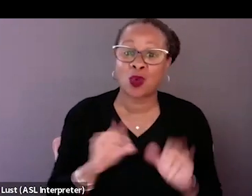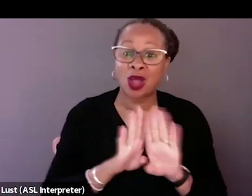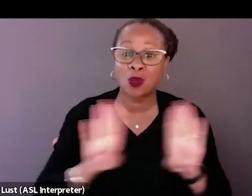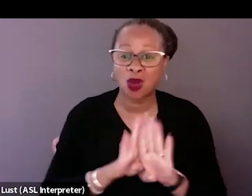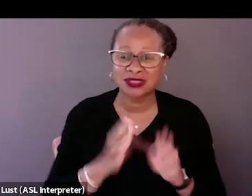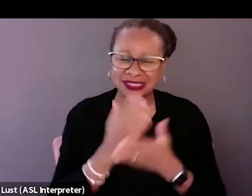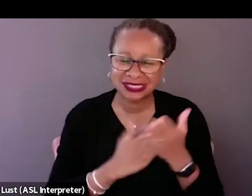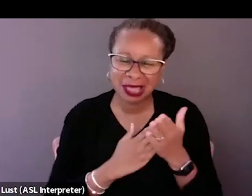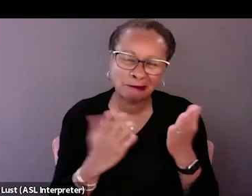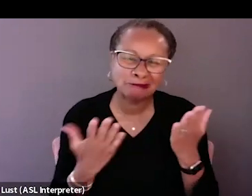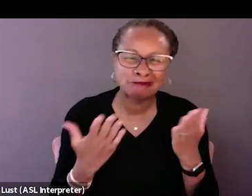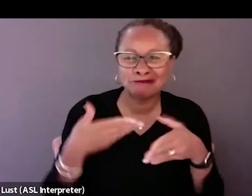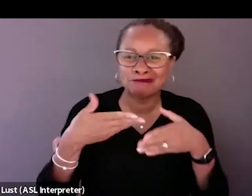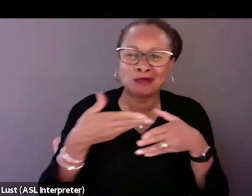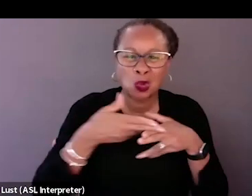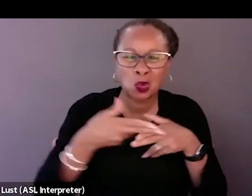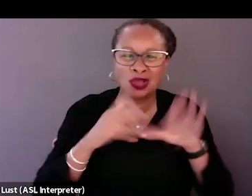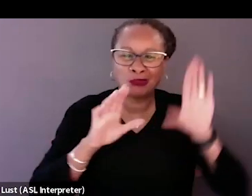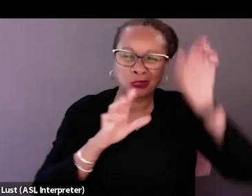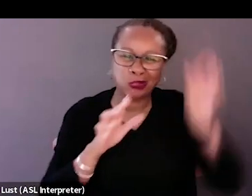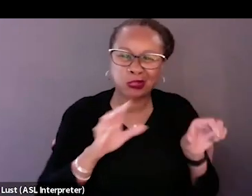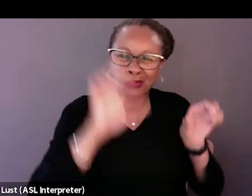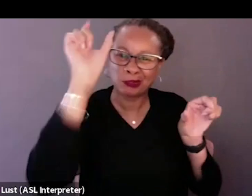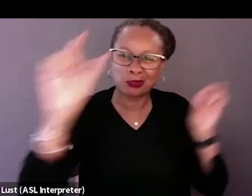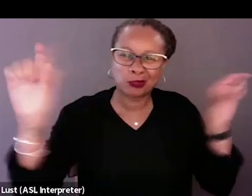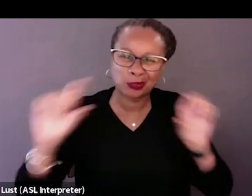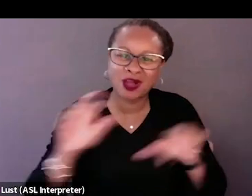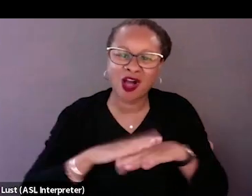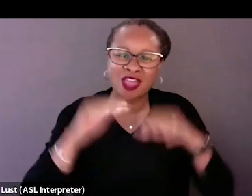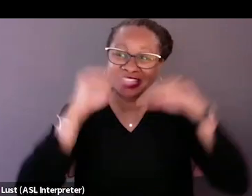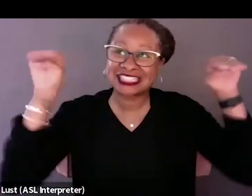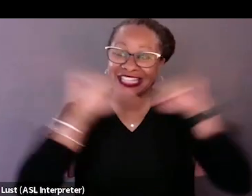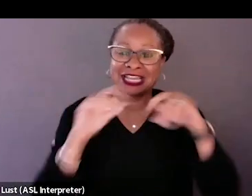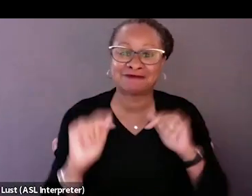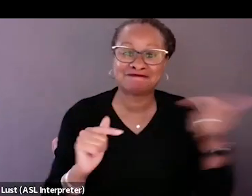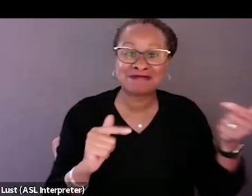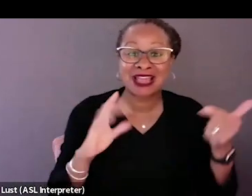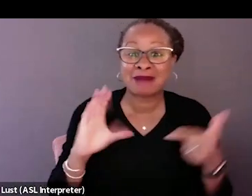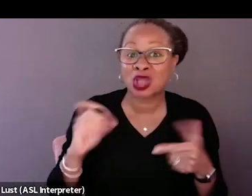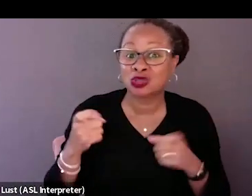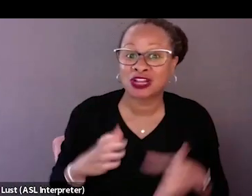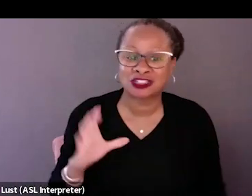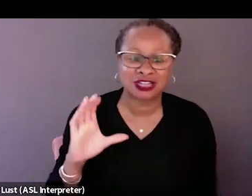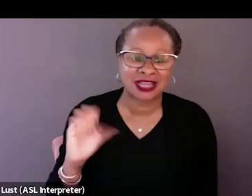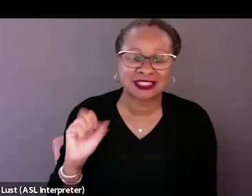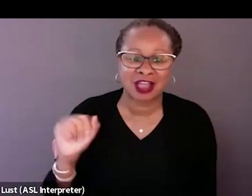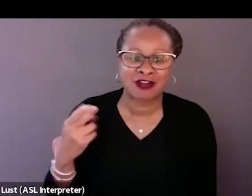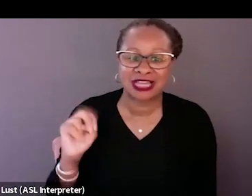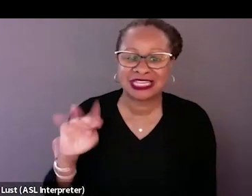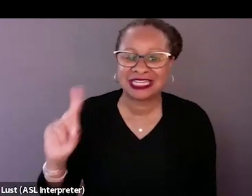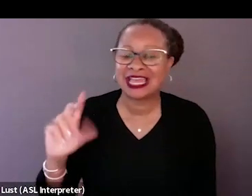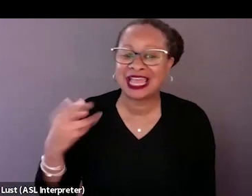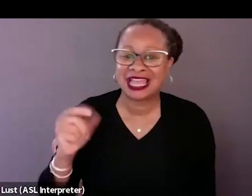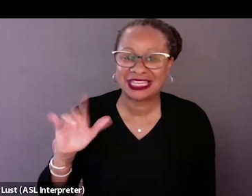some beams on the ceiling. And I'm going to pass this to my co-director, Sarah Enid Hagey. Well,